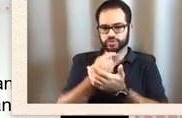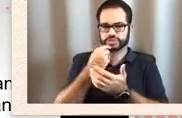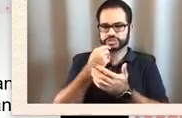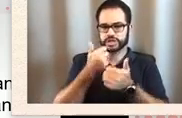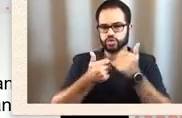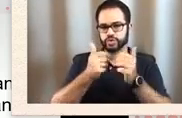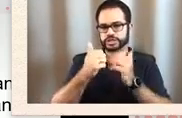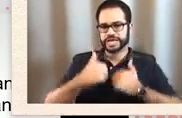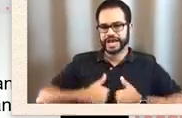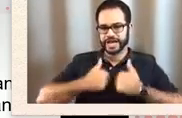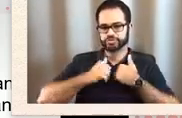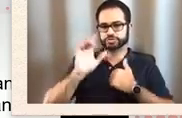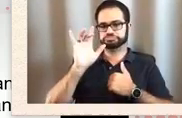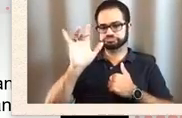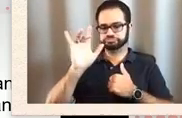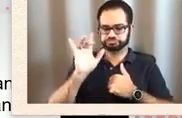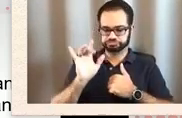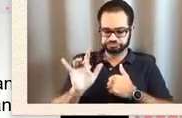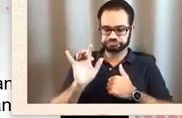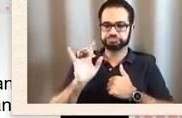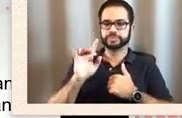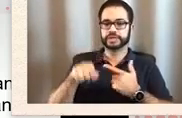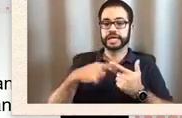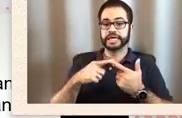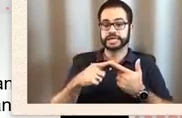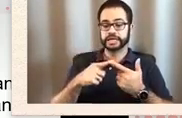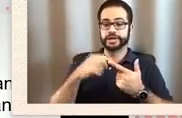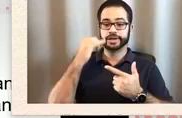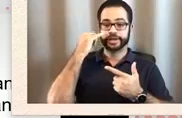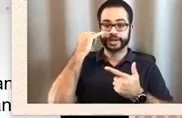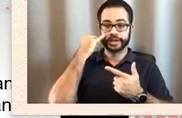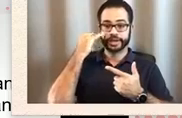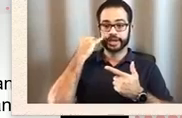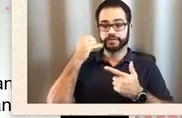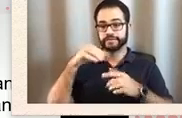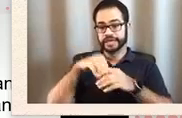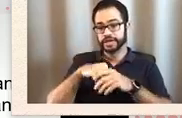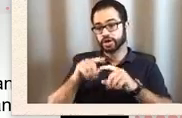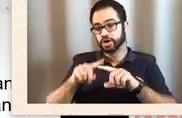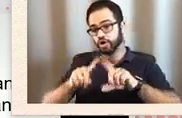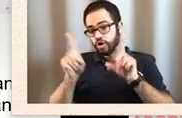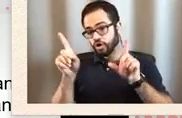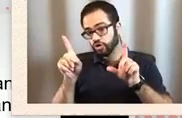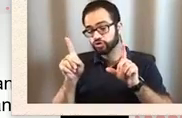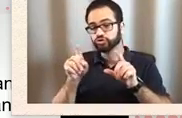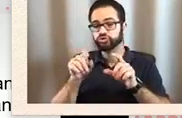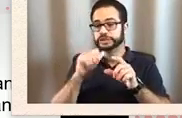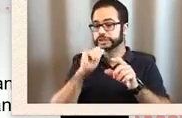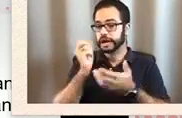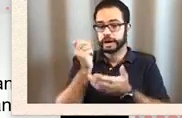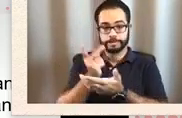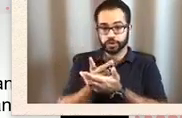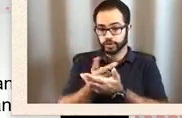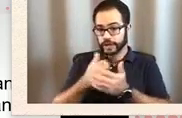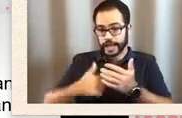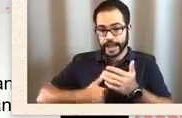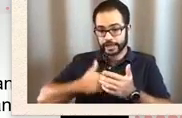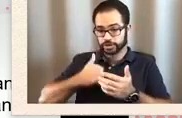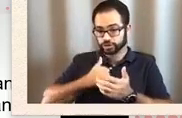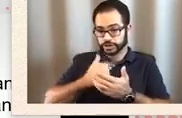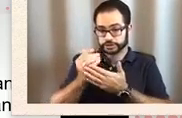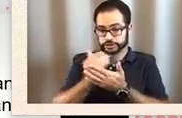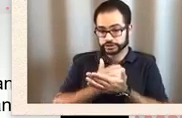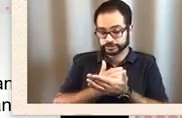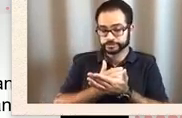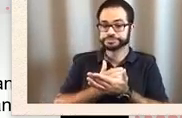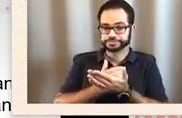And it'll be at that point that if they are at an alternate location that is not on the approved delivery location